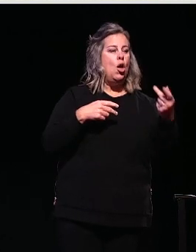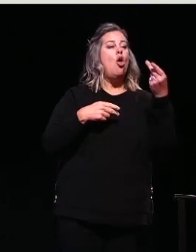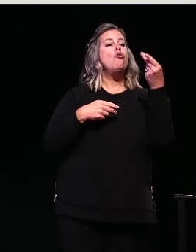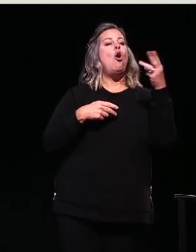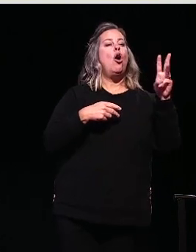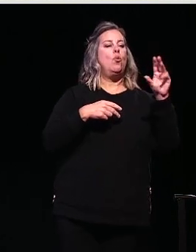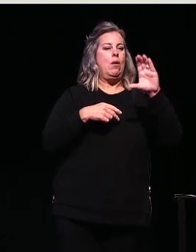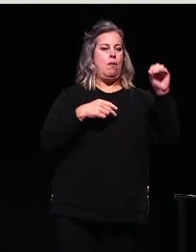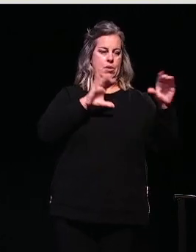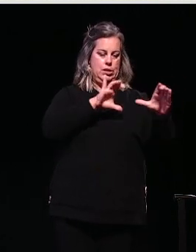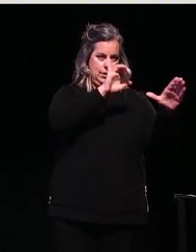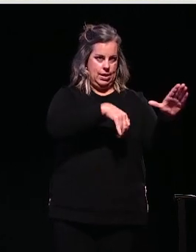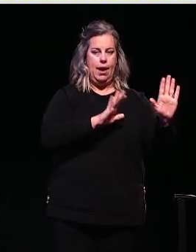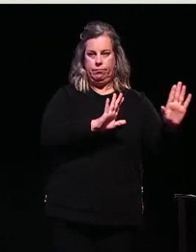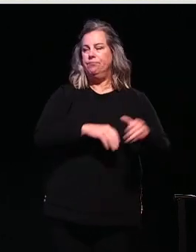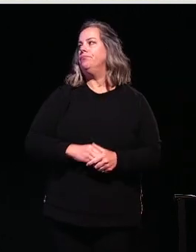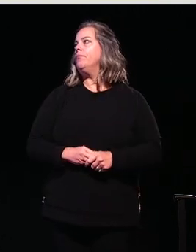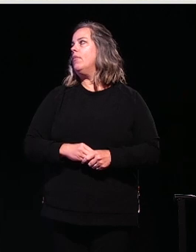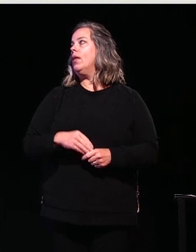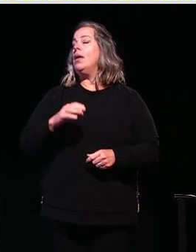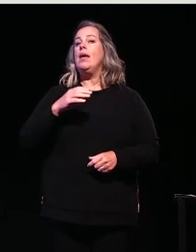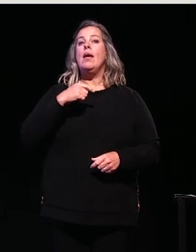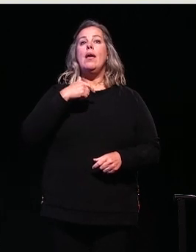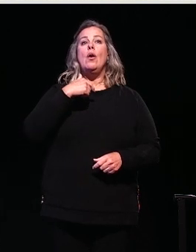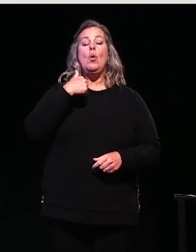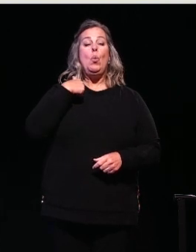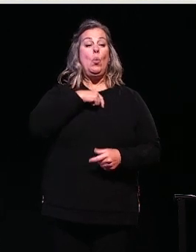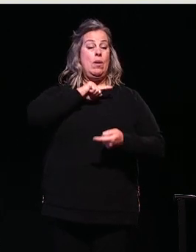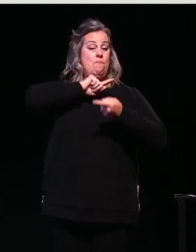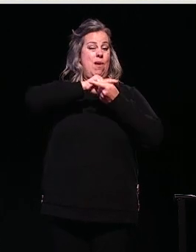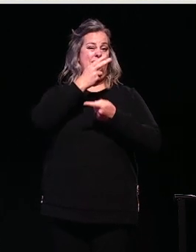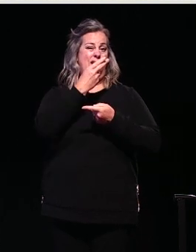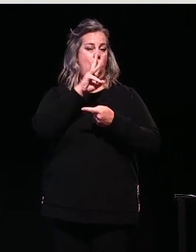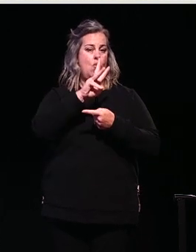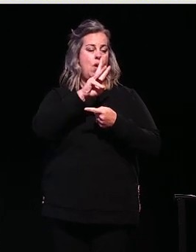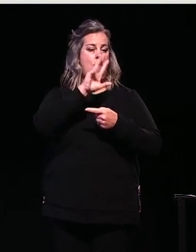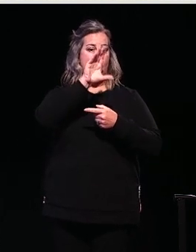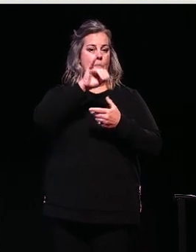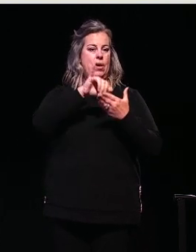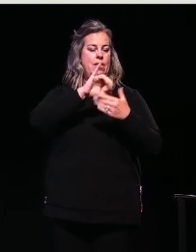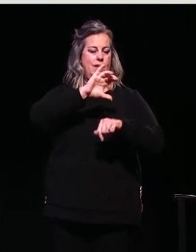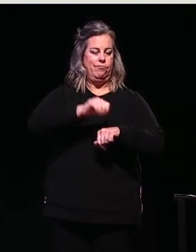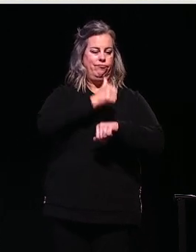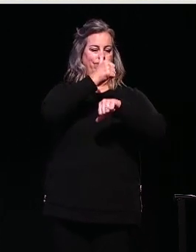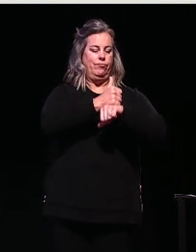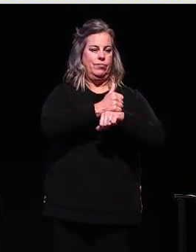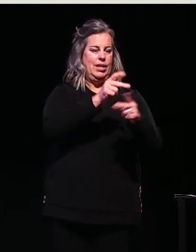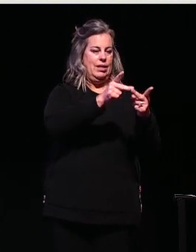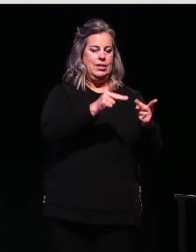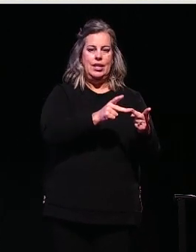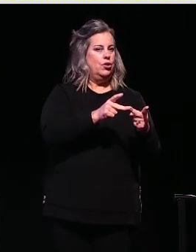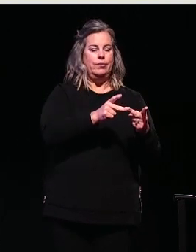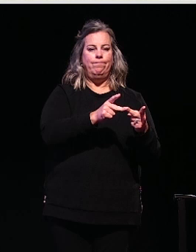They're experts in upkeeping. My co-founder and I actually met at a hardware company creating IoT weather stations. It doesn't work.